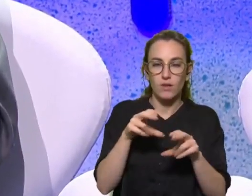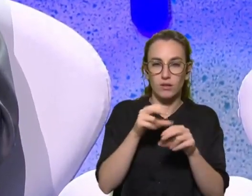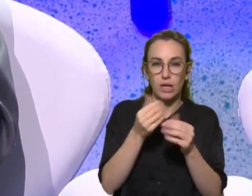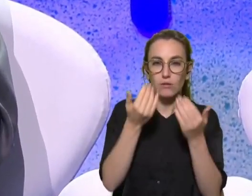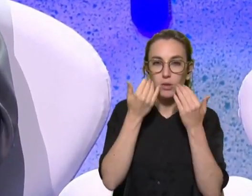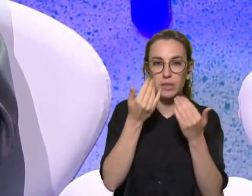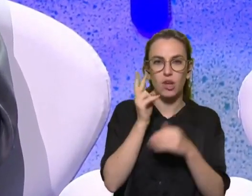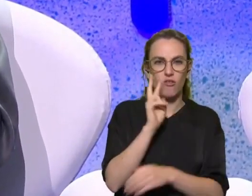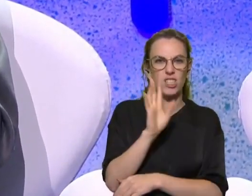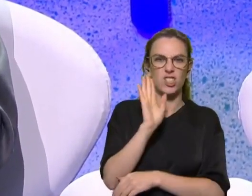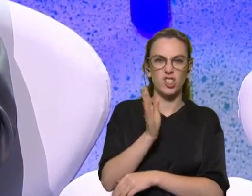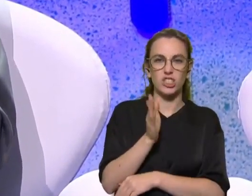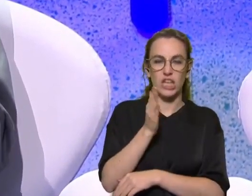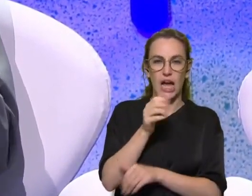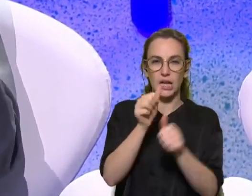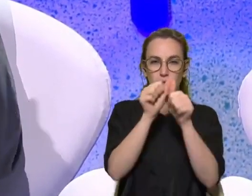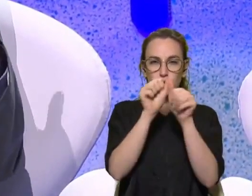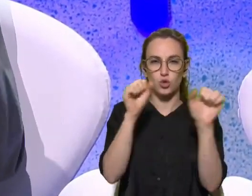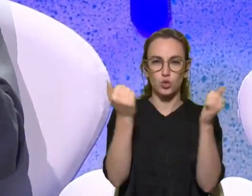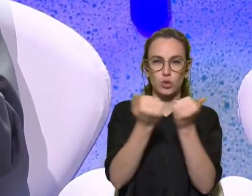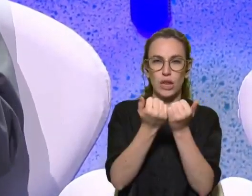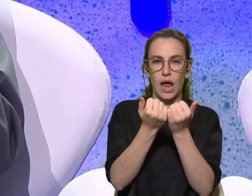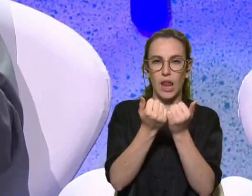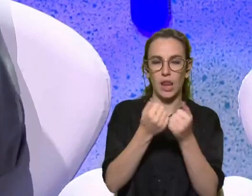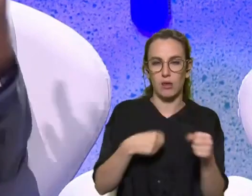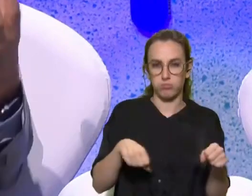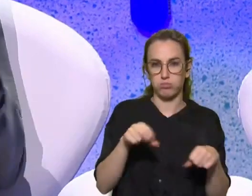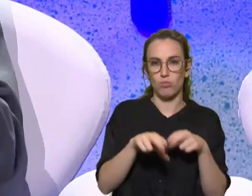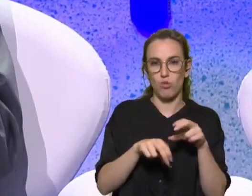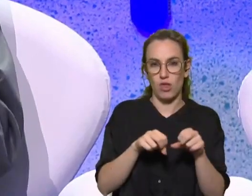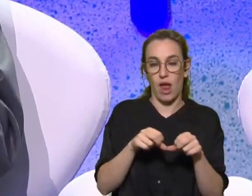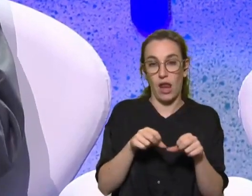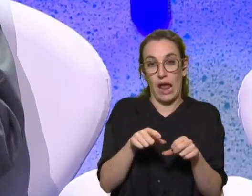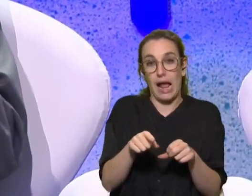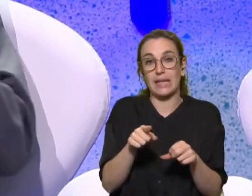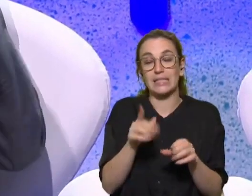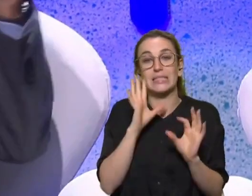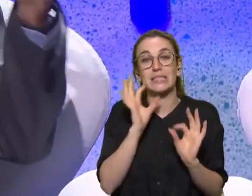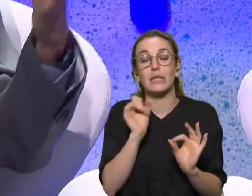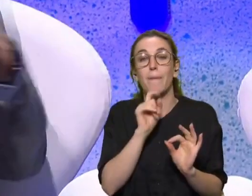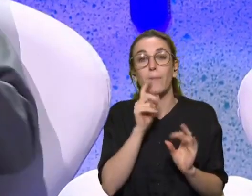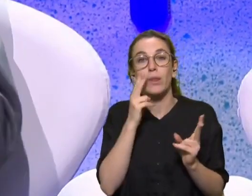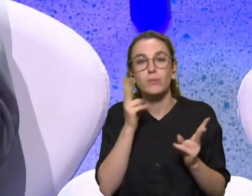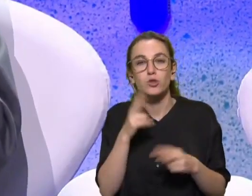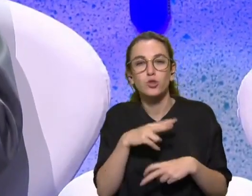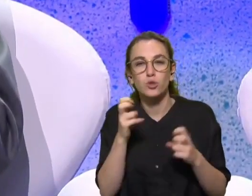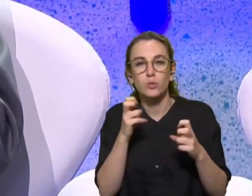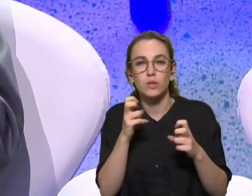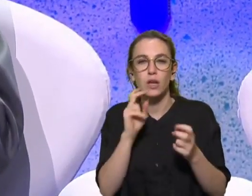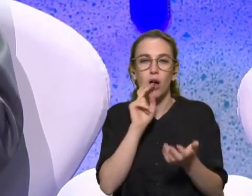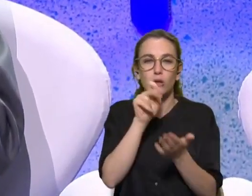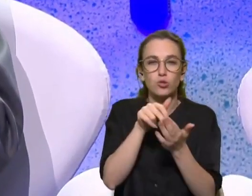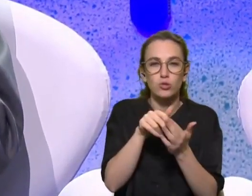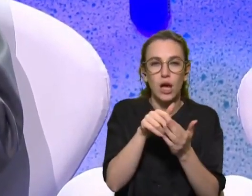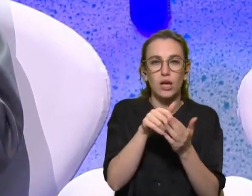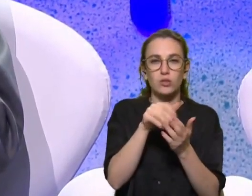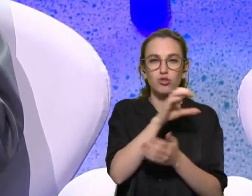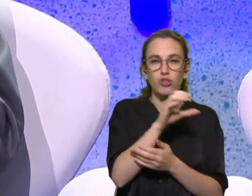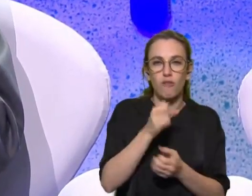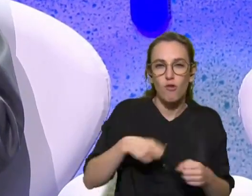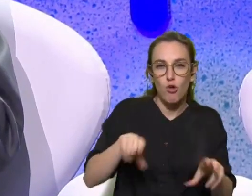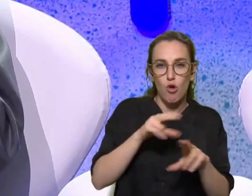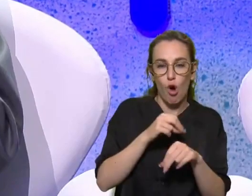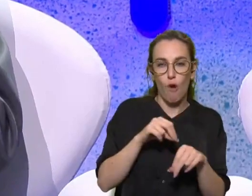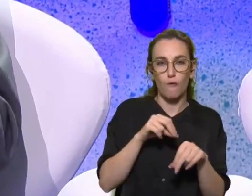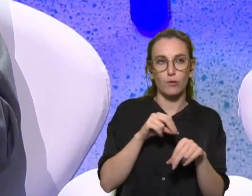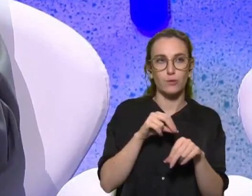The data is the modern driver. We can discover new